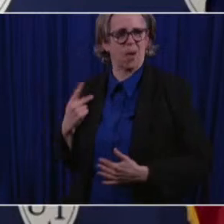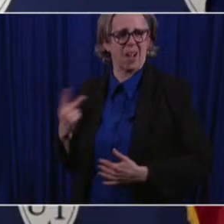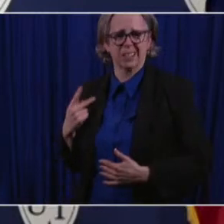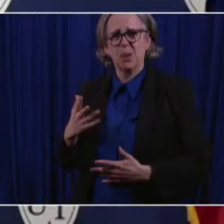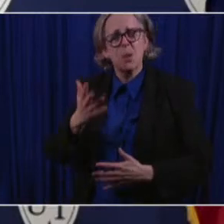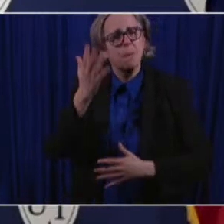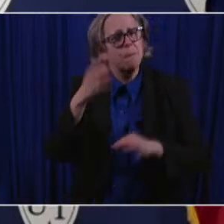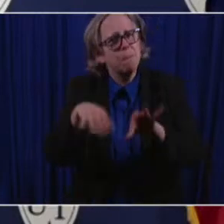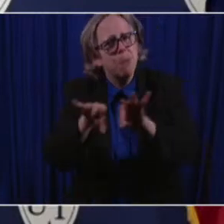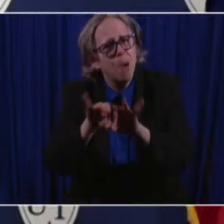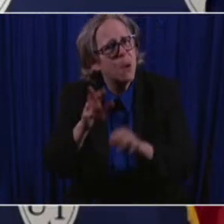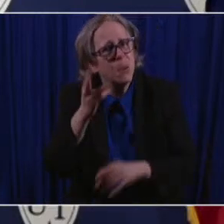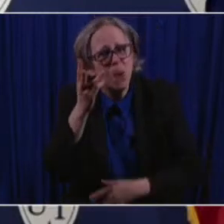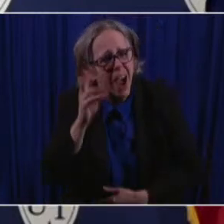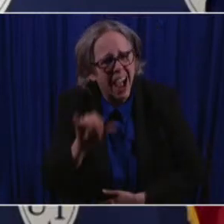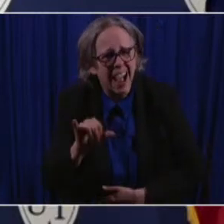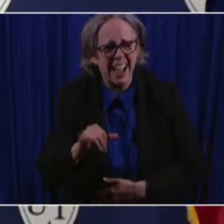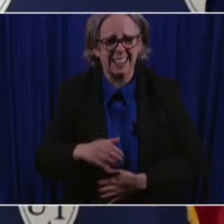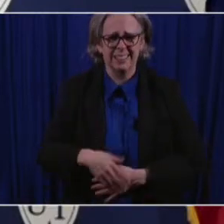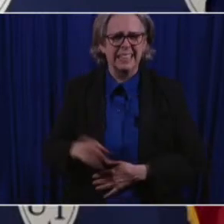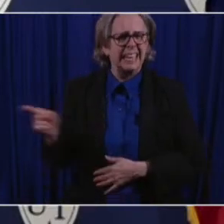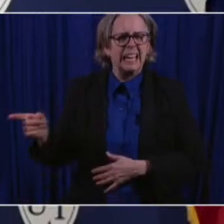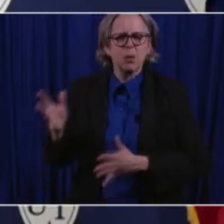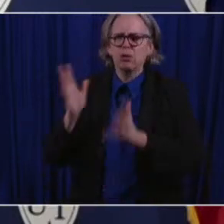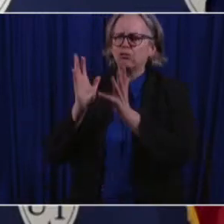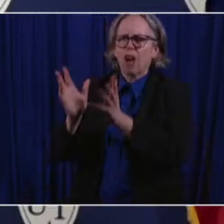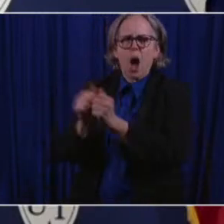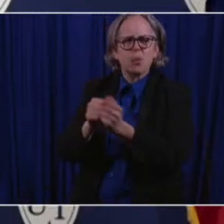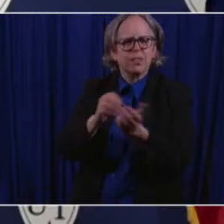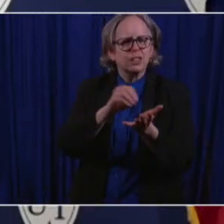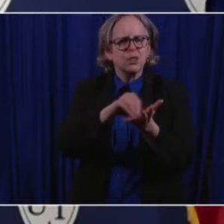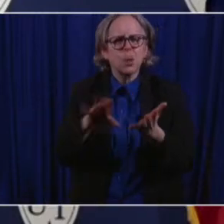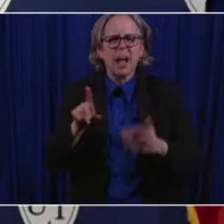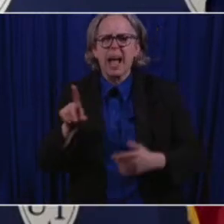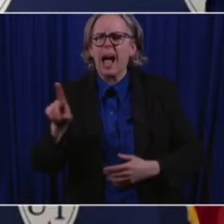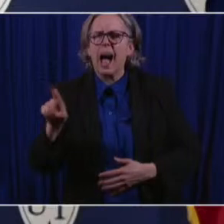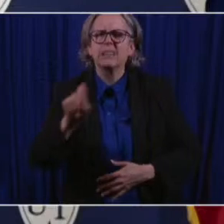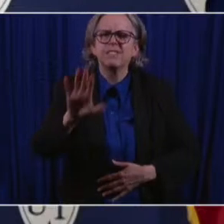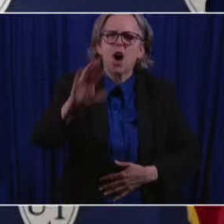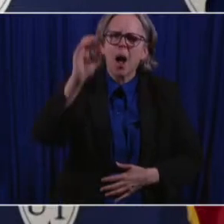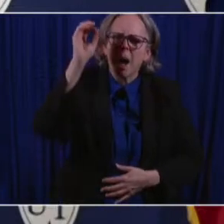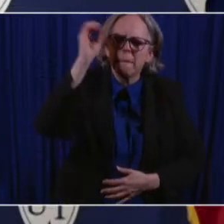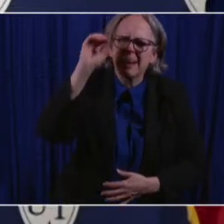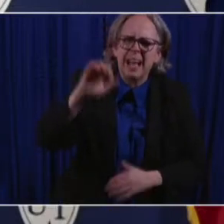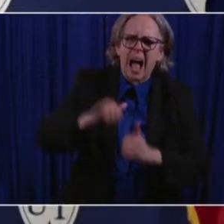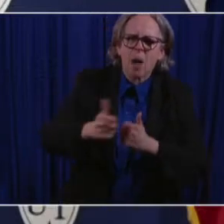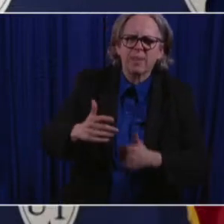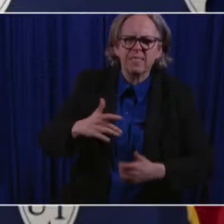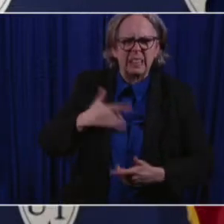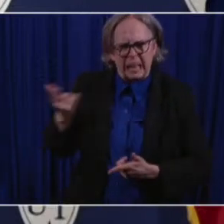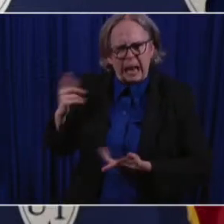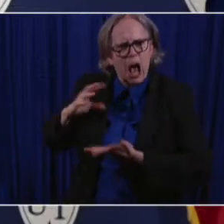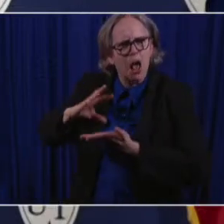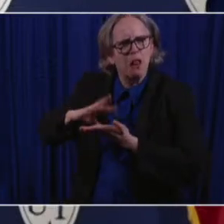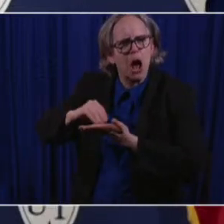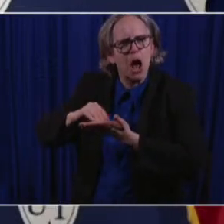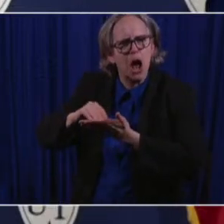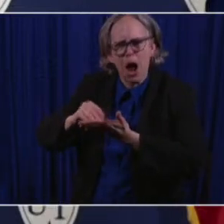that he talks to, what did you think about this? How do you feel? And he learns things from all different